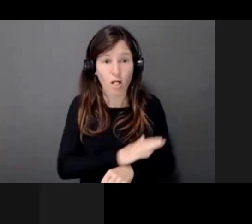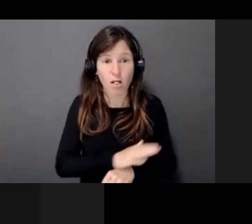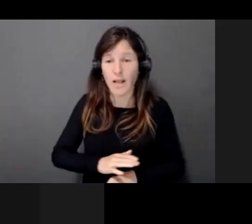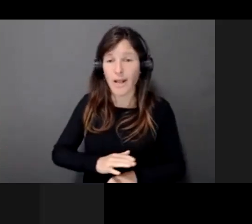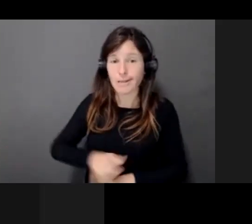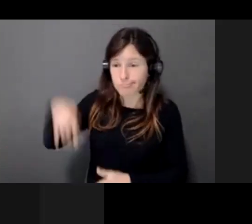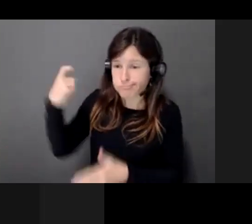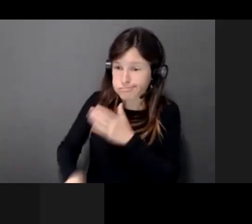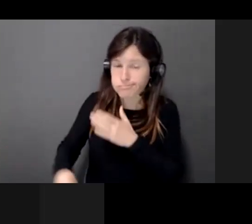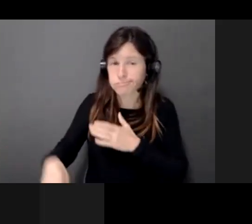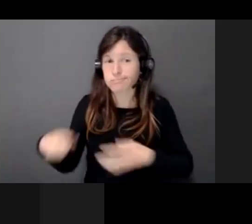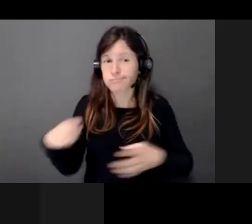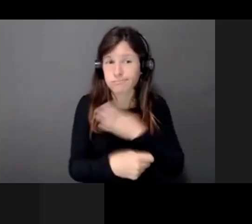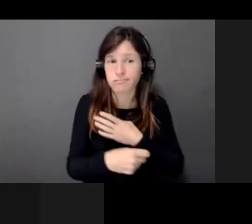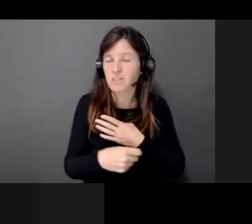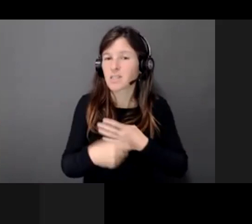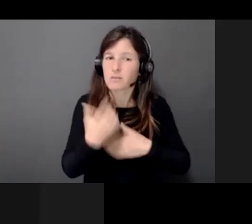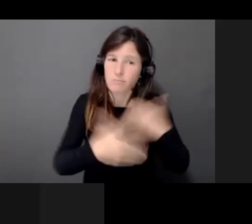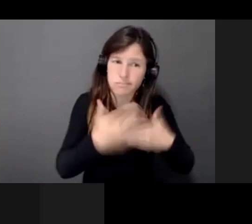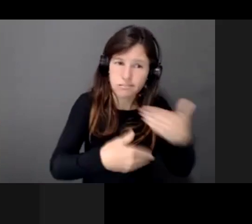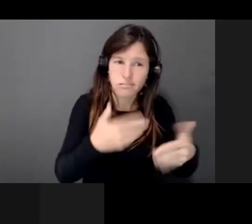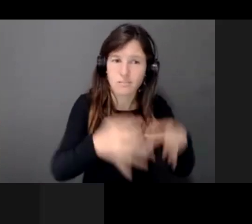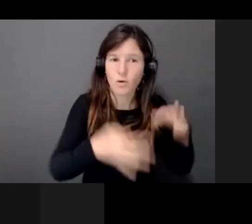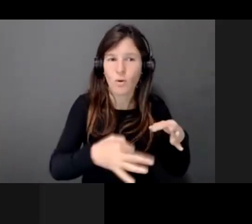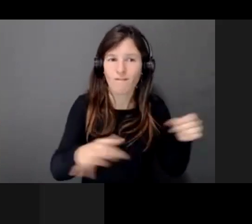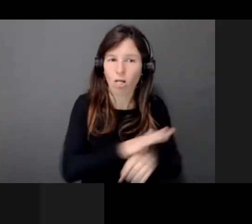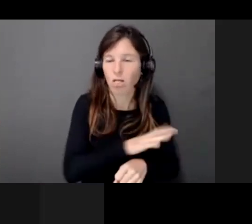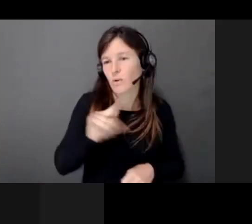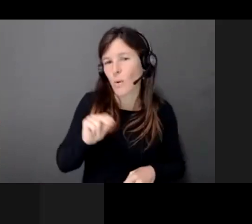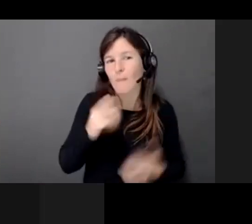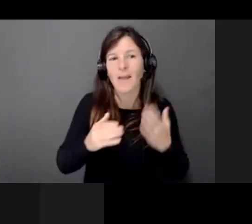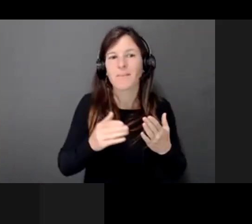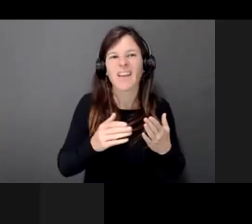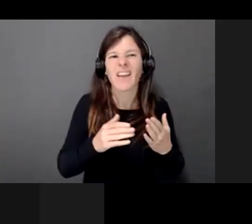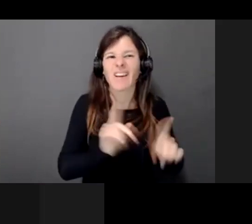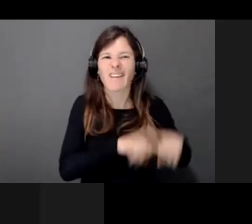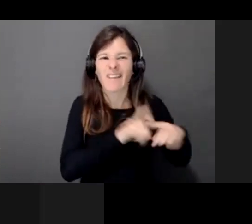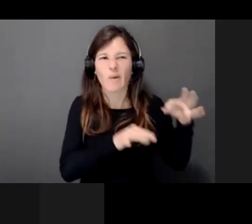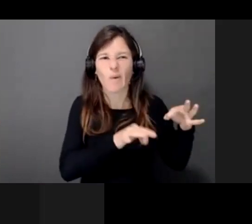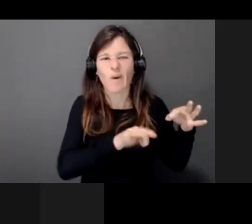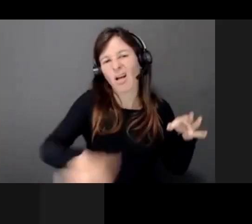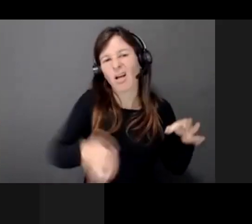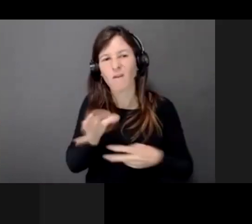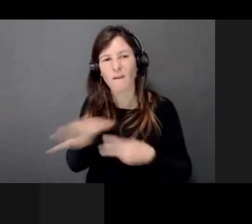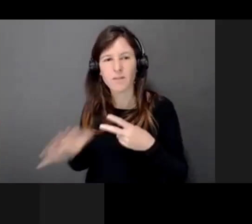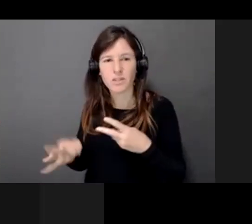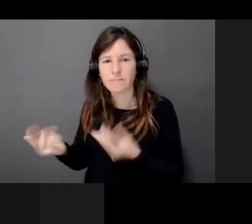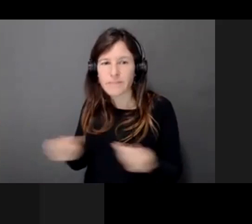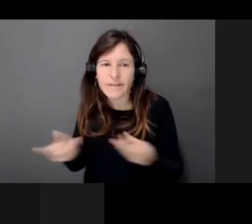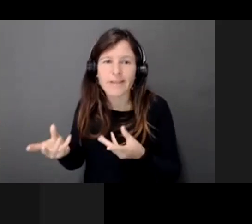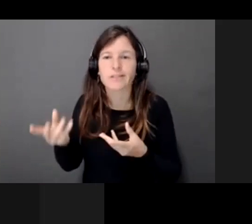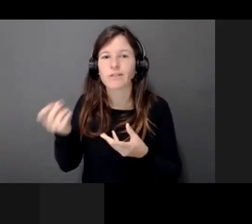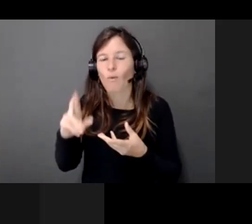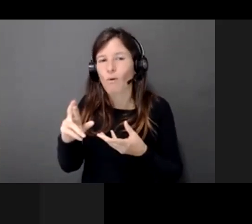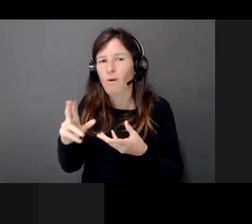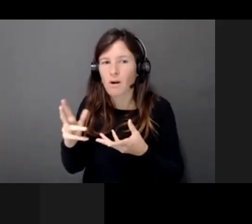place. Maybe it means, don't know in this specific case, but maybe it means the Crown decides, all right, we will not